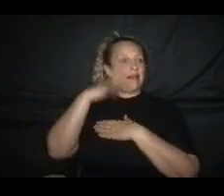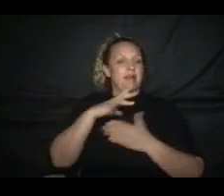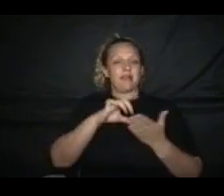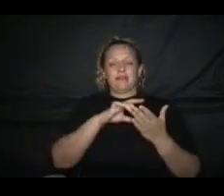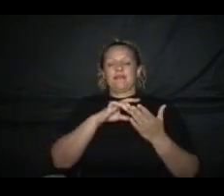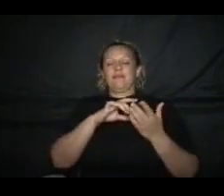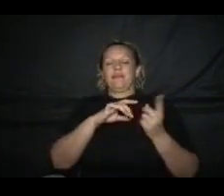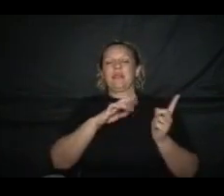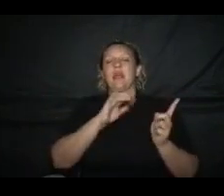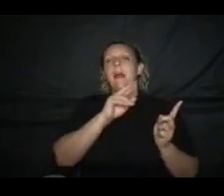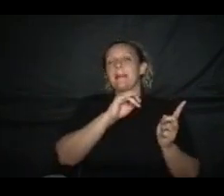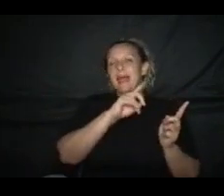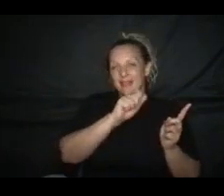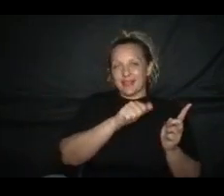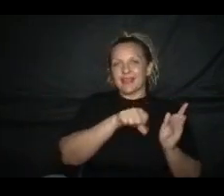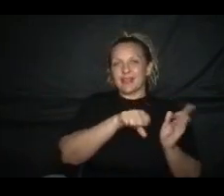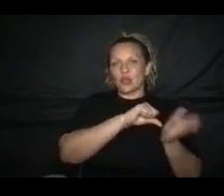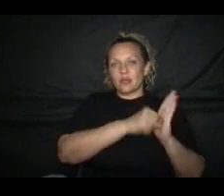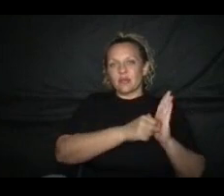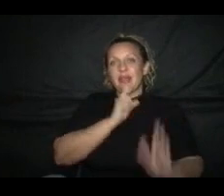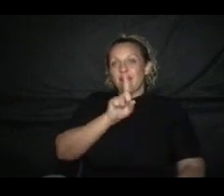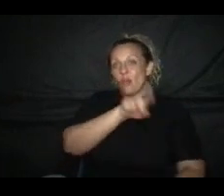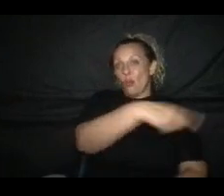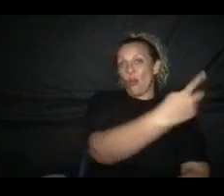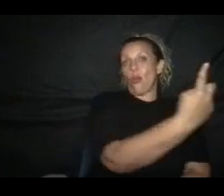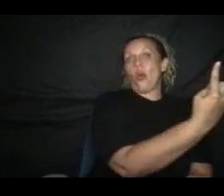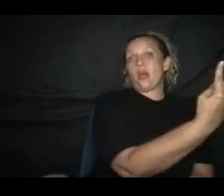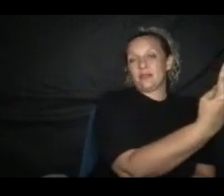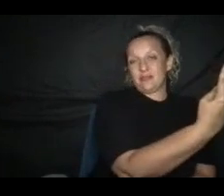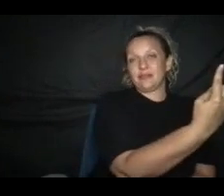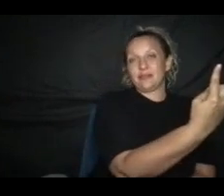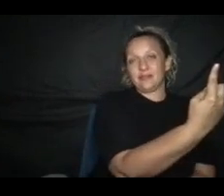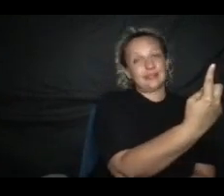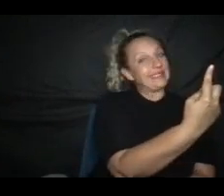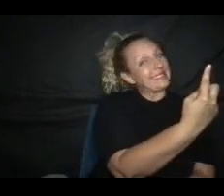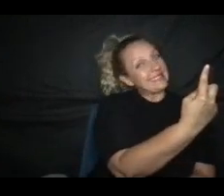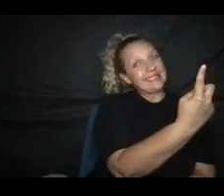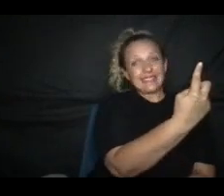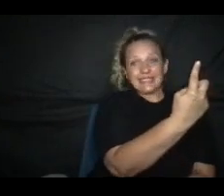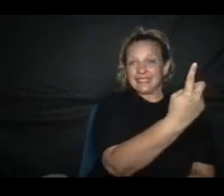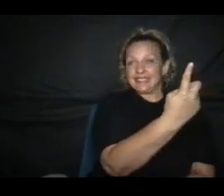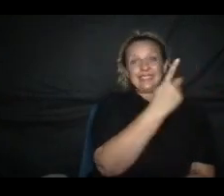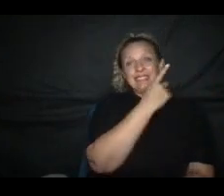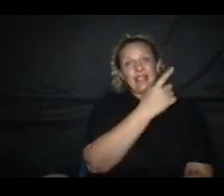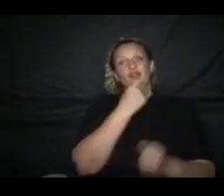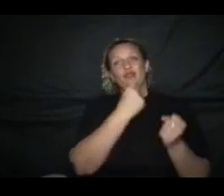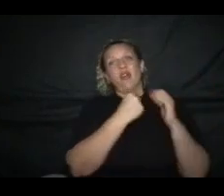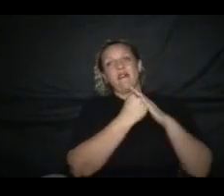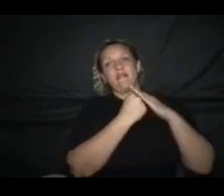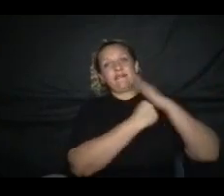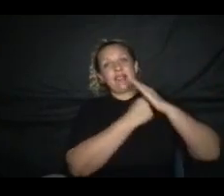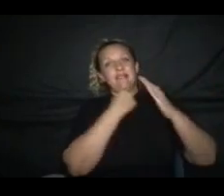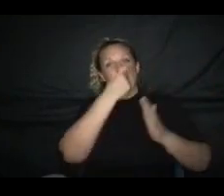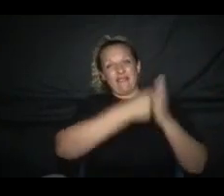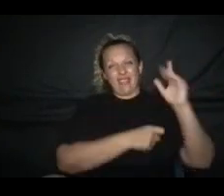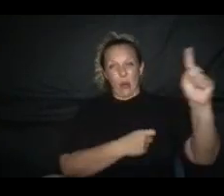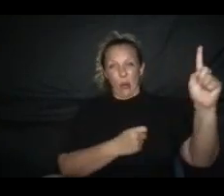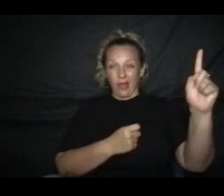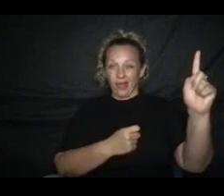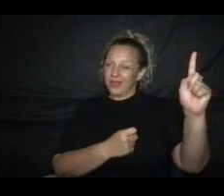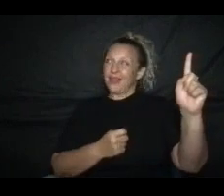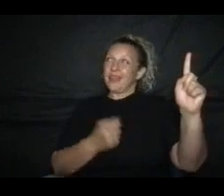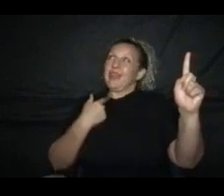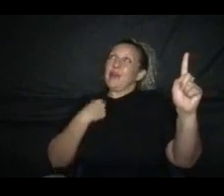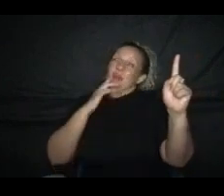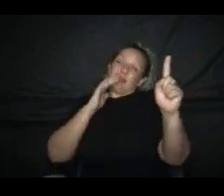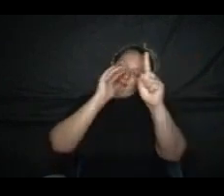one in the city. And that's really not a strong basis to have a fee. Two, and as we'll present to the city